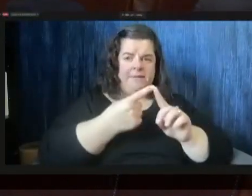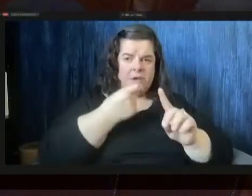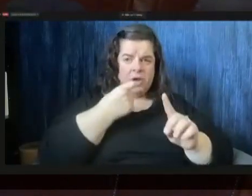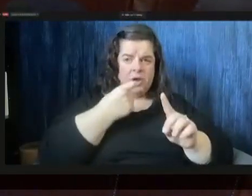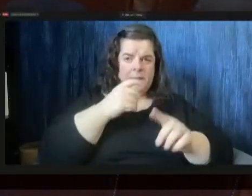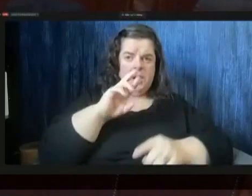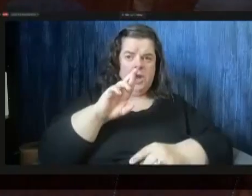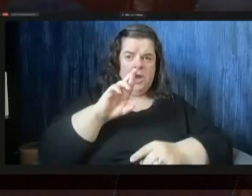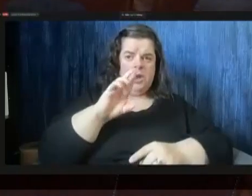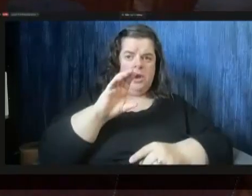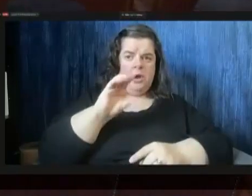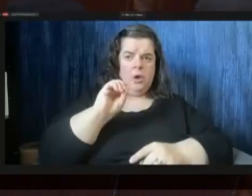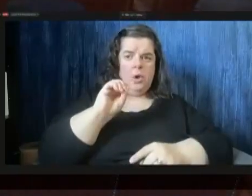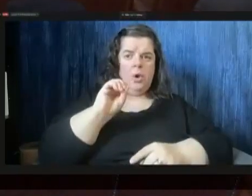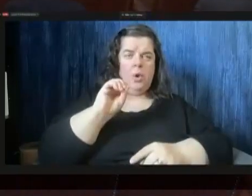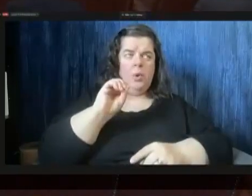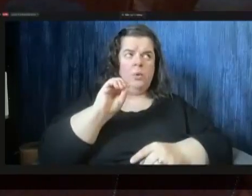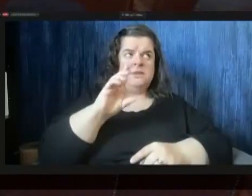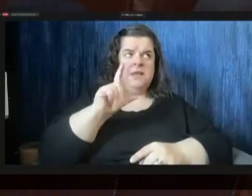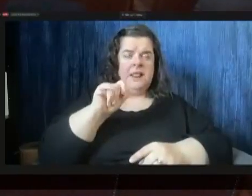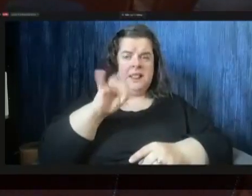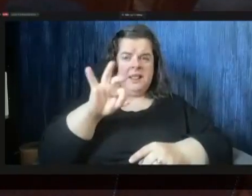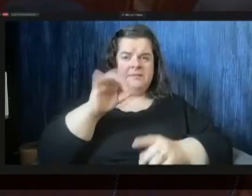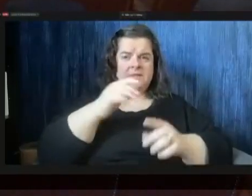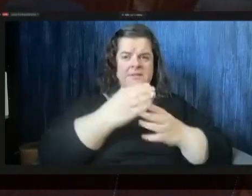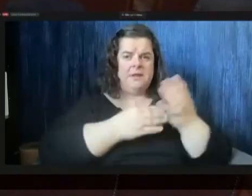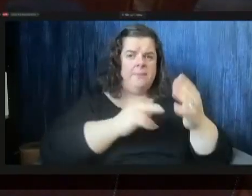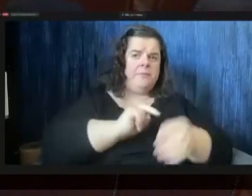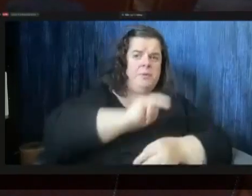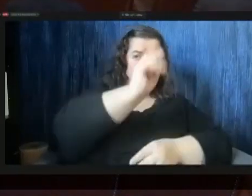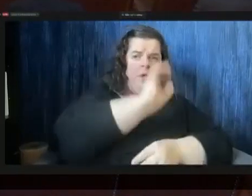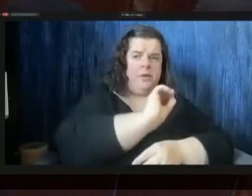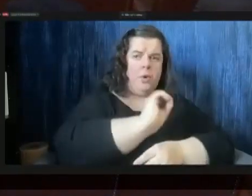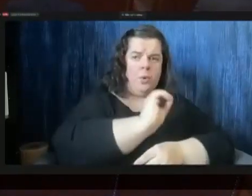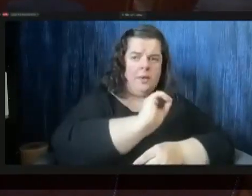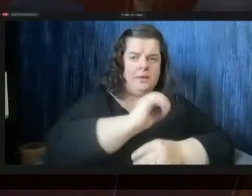our Oak Cliff one, I think some from North Oakland, and some from